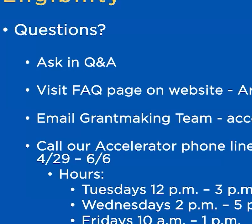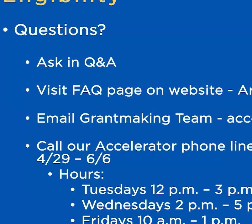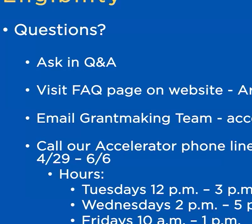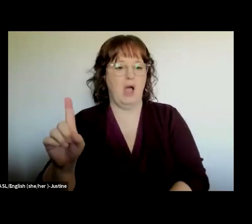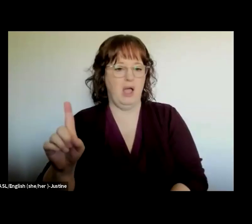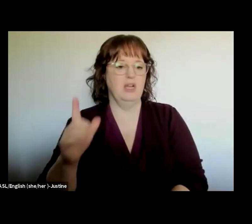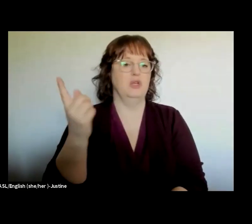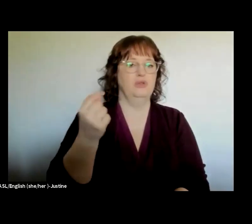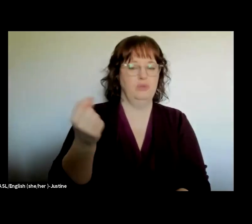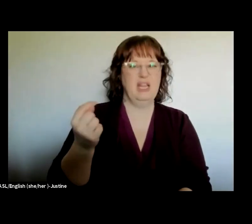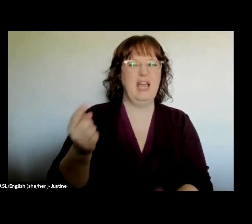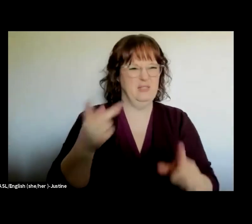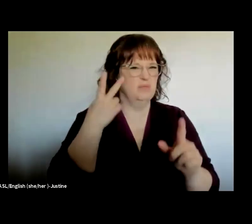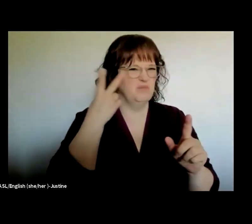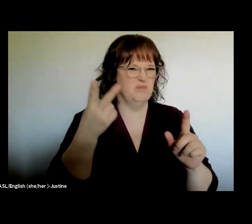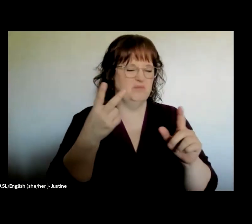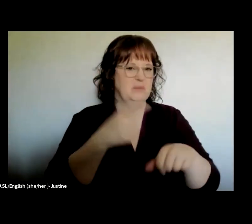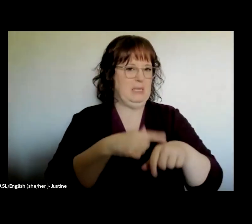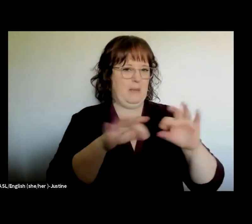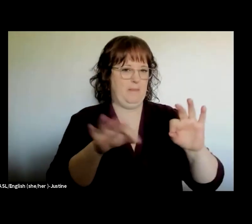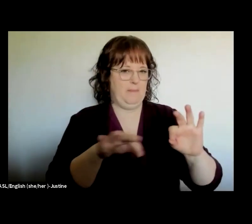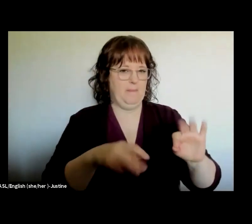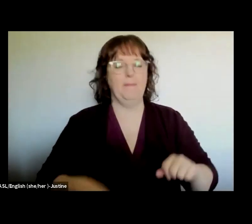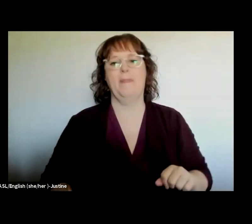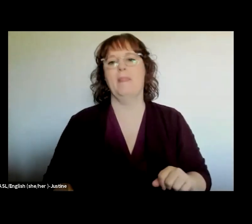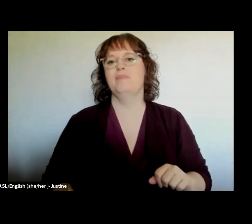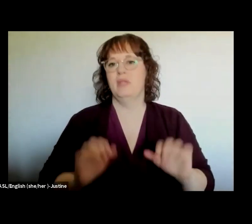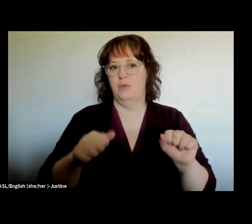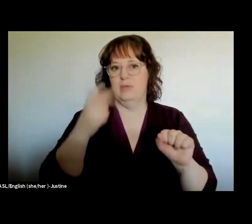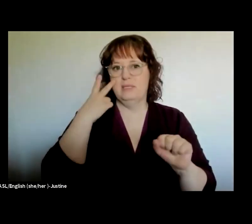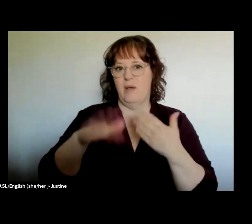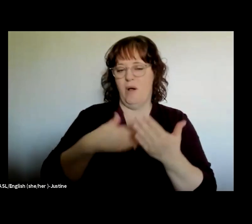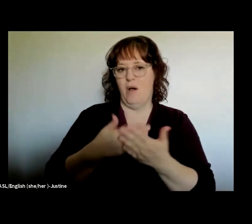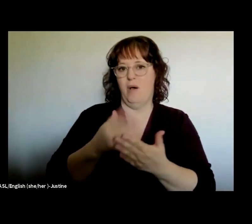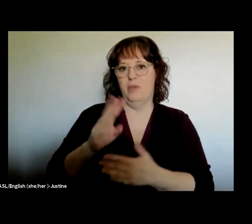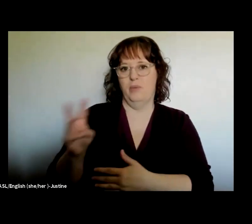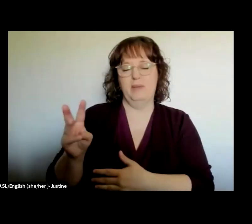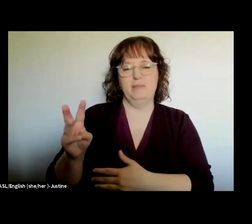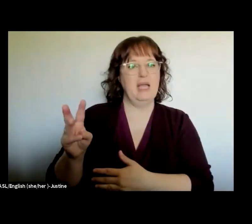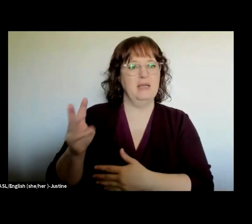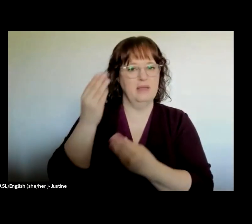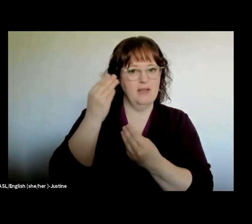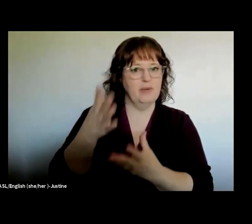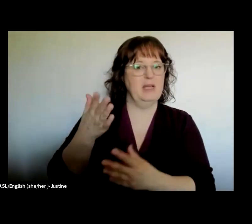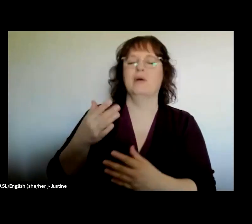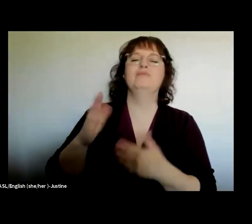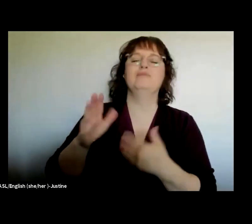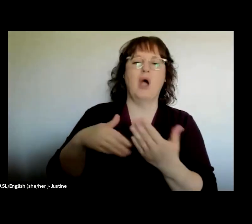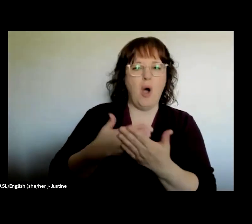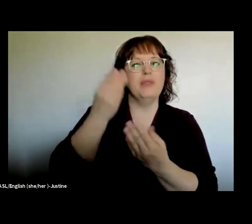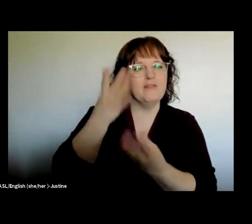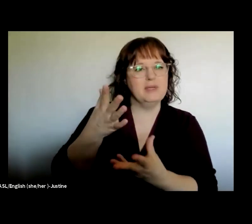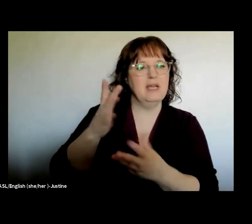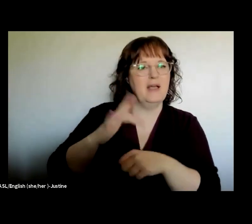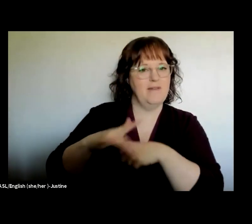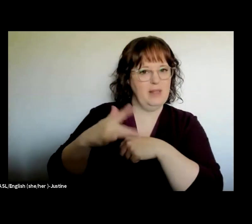p.m. And again, all this information is available on our website if you want to refer back to it. And now I am